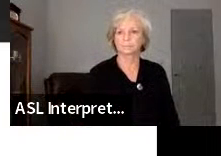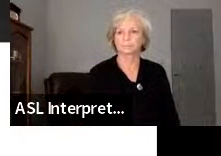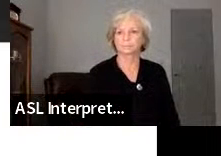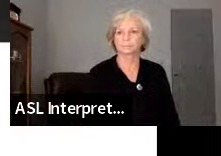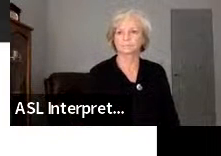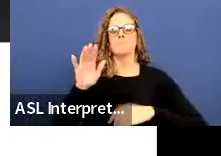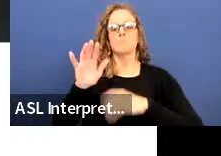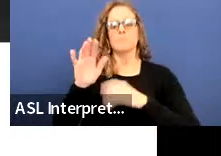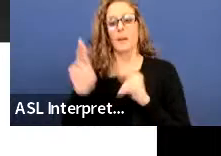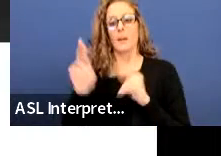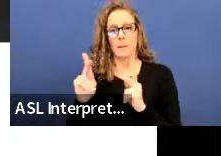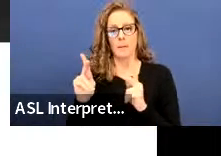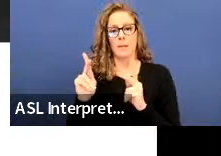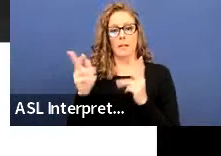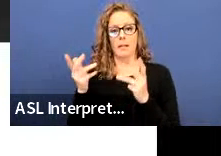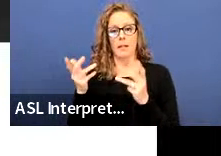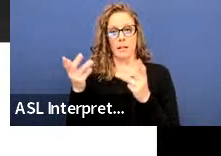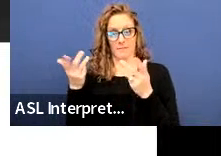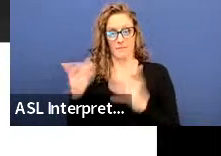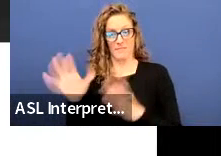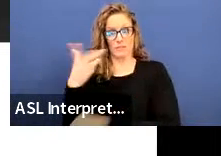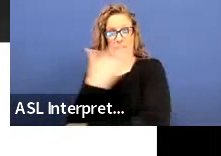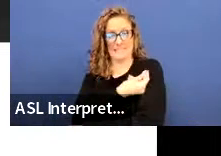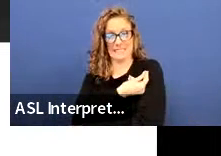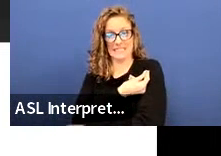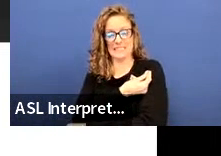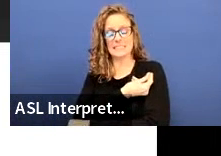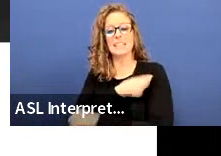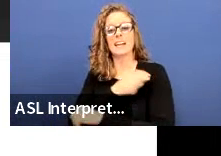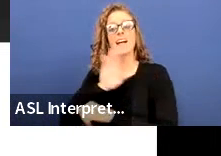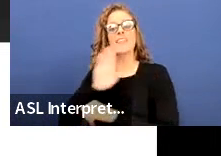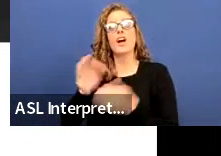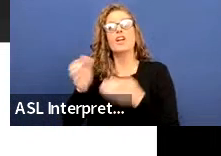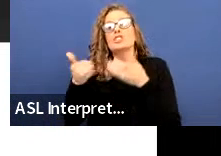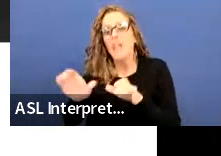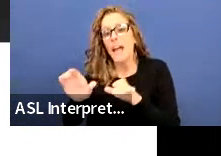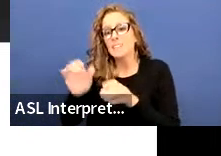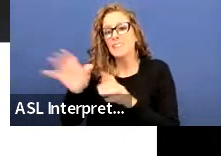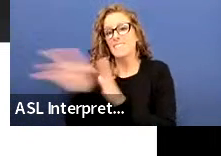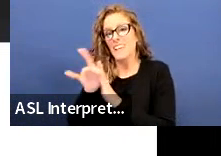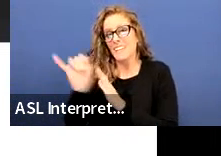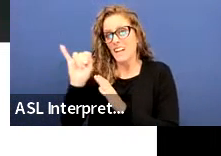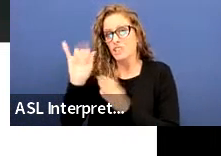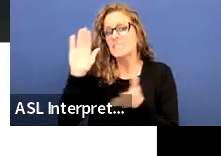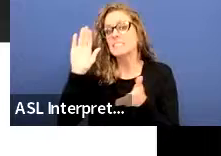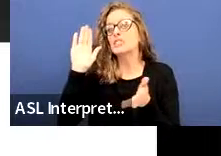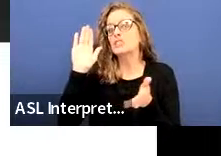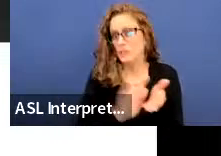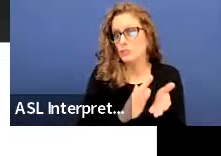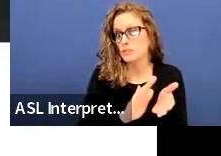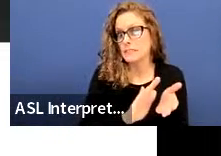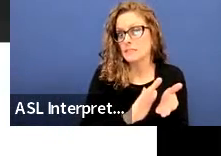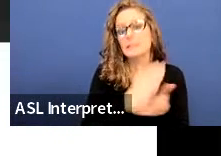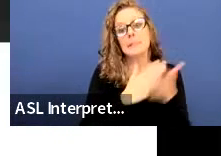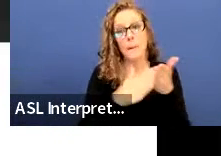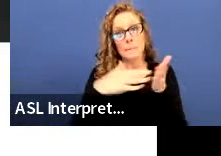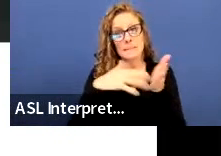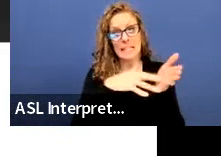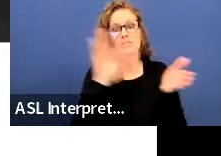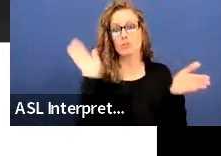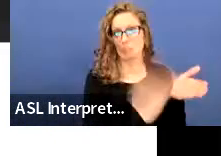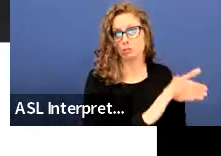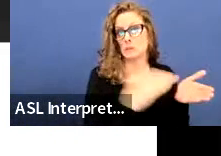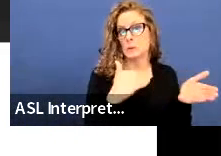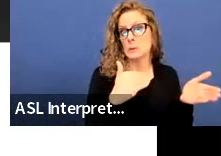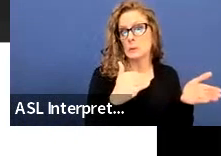vaccine effectiveness against infection is decreased pretty dramatically in some studies and with some vaccines,